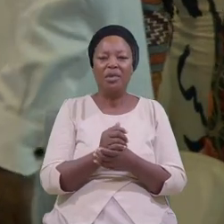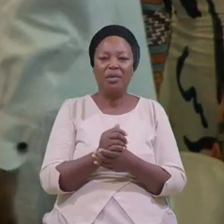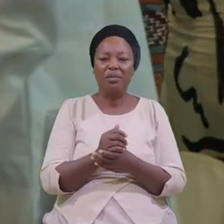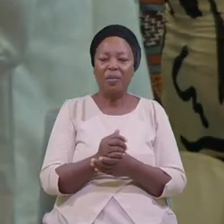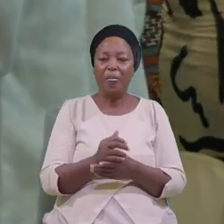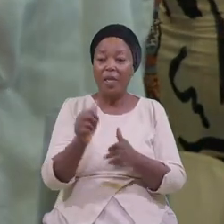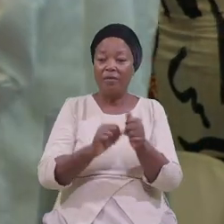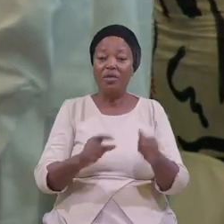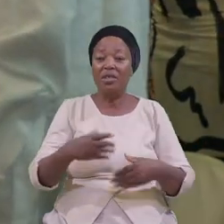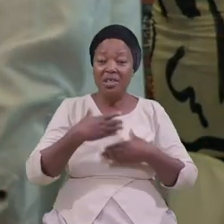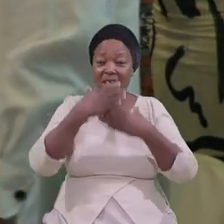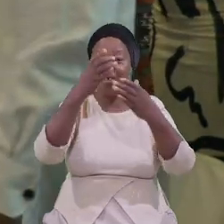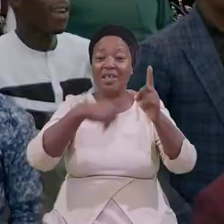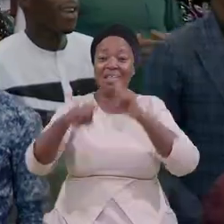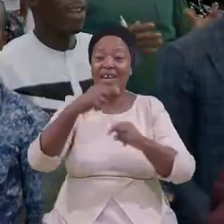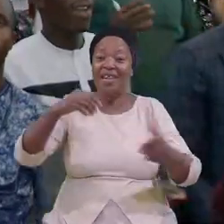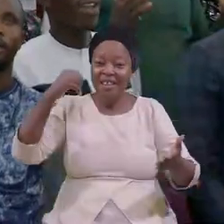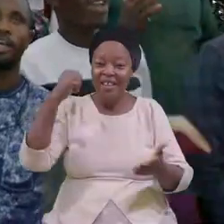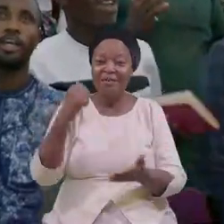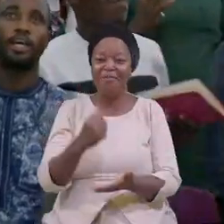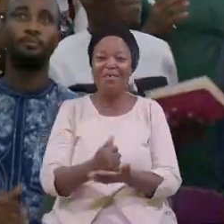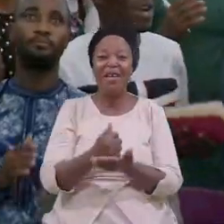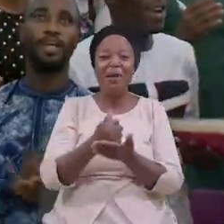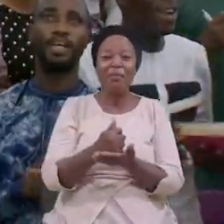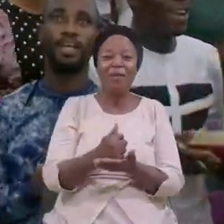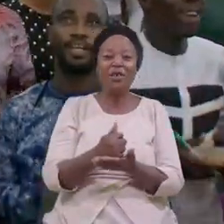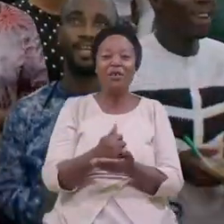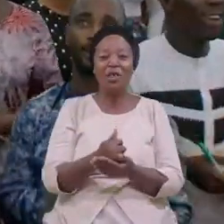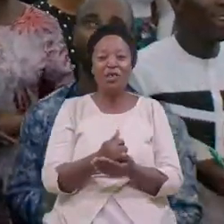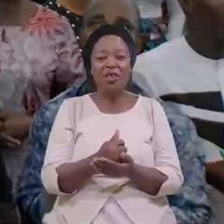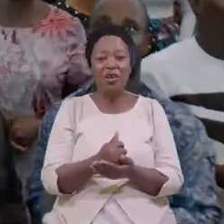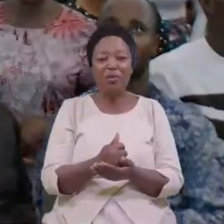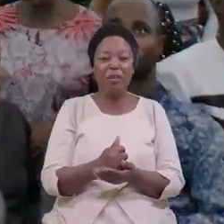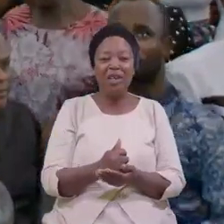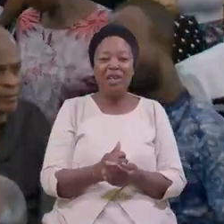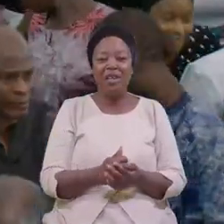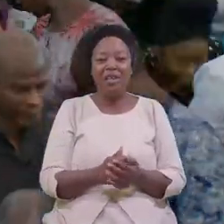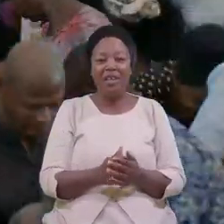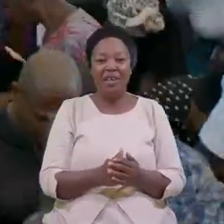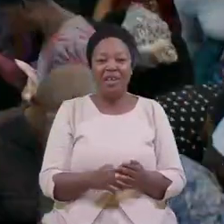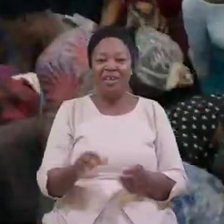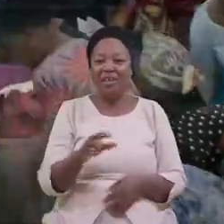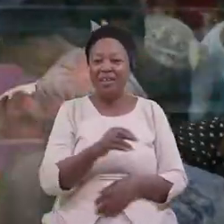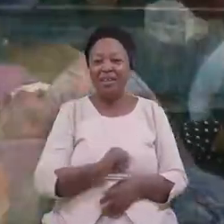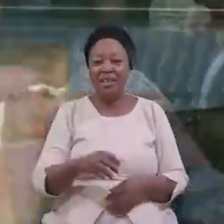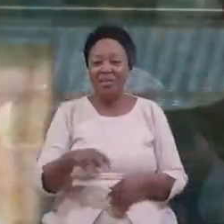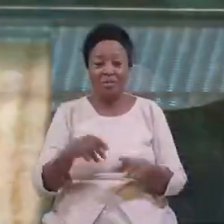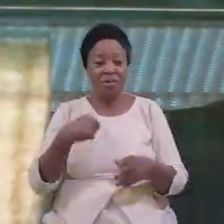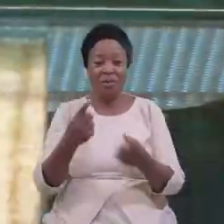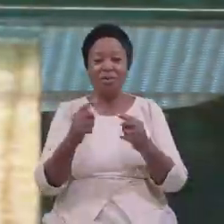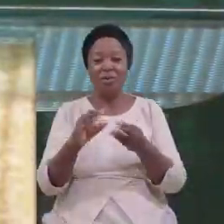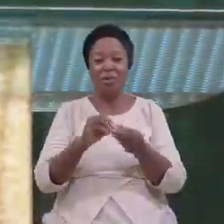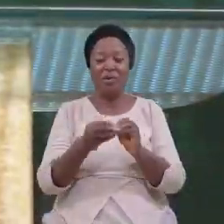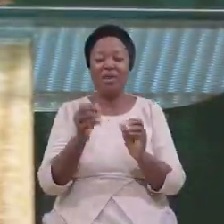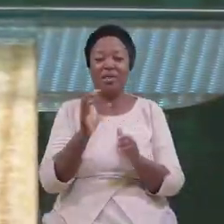Everybody, once again, another amen. Amen. God bless you. We're coming to Numbers chapter